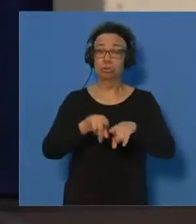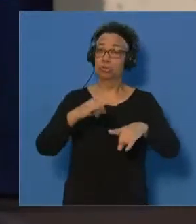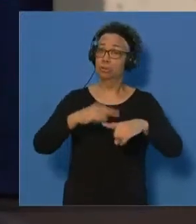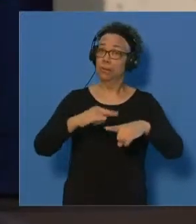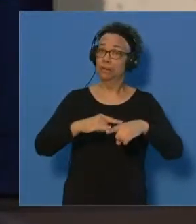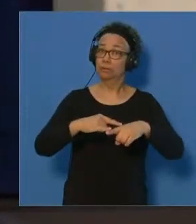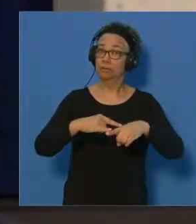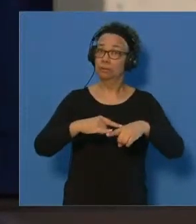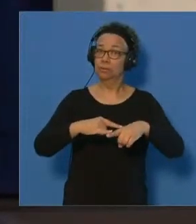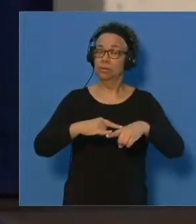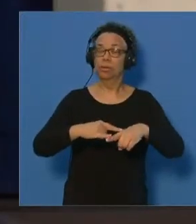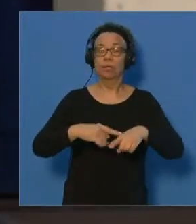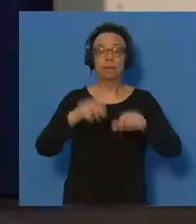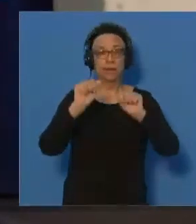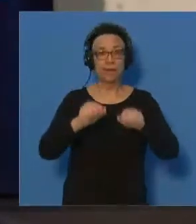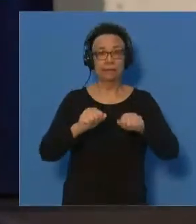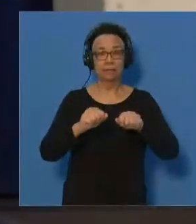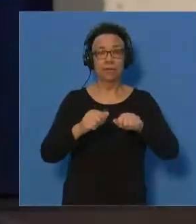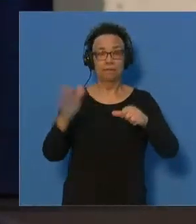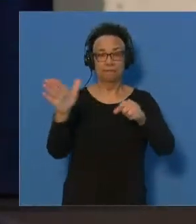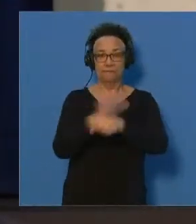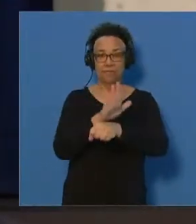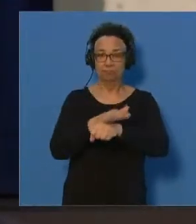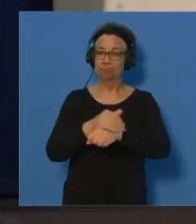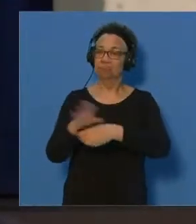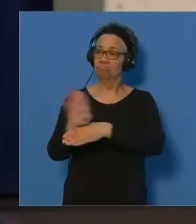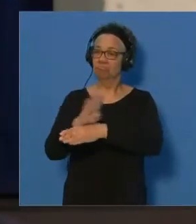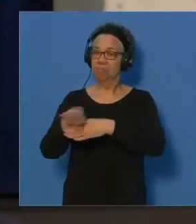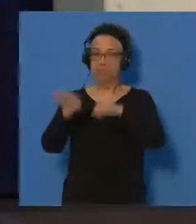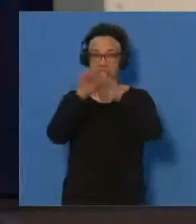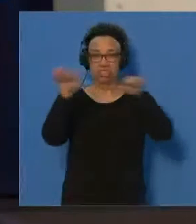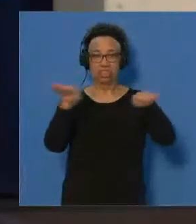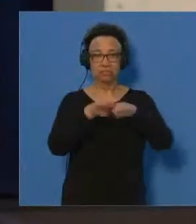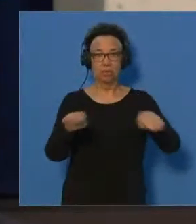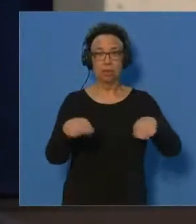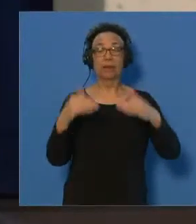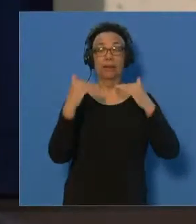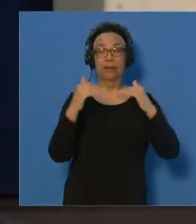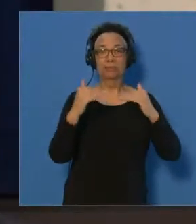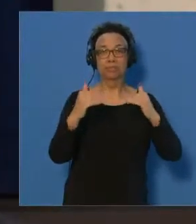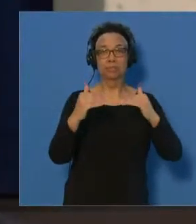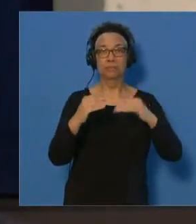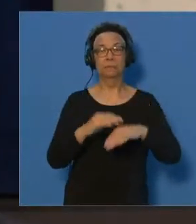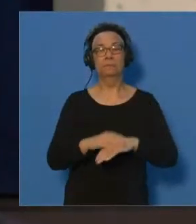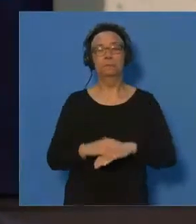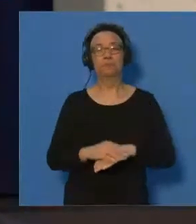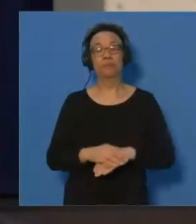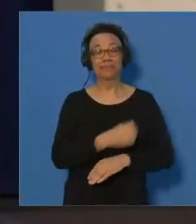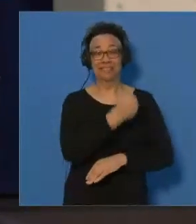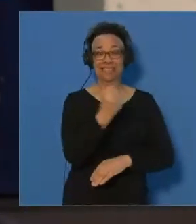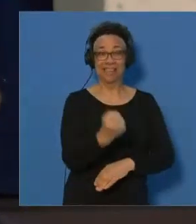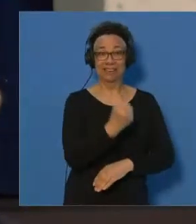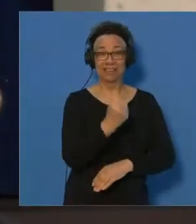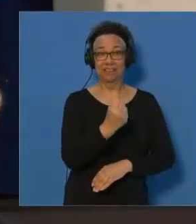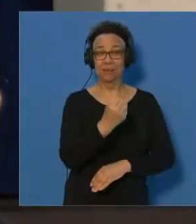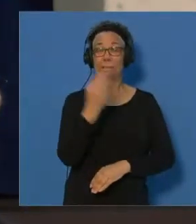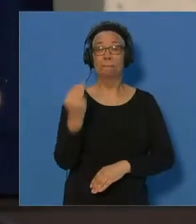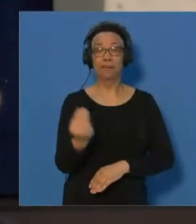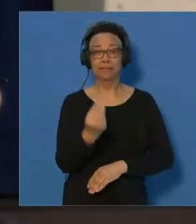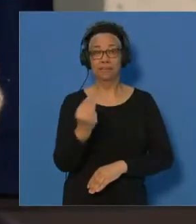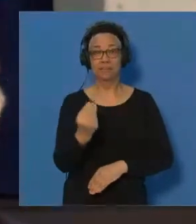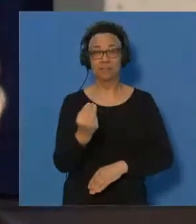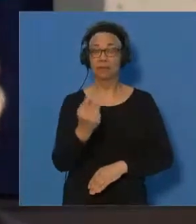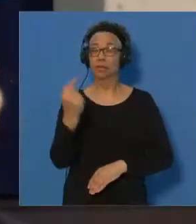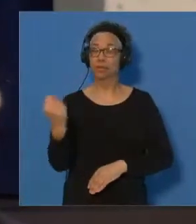products will be allowed to restock these businesses on a limited basis. These days will be Saturdays, Mondays,